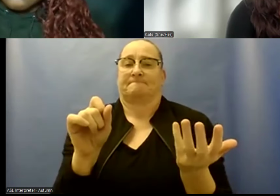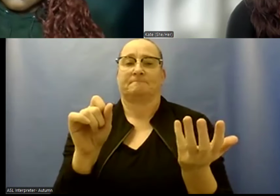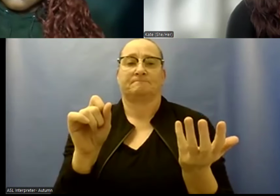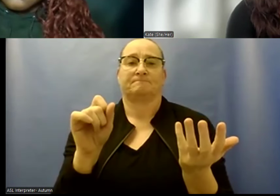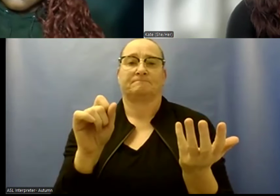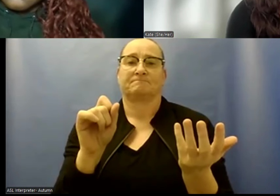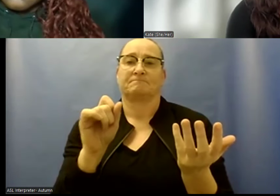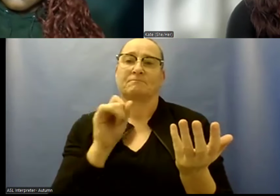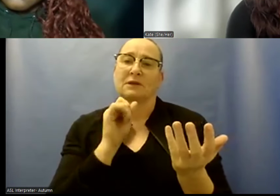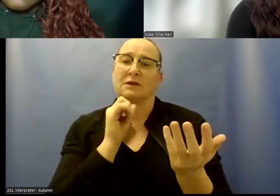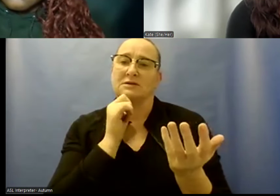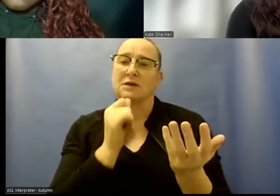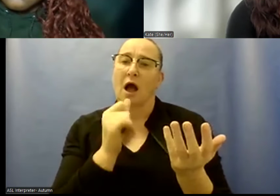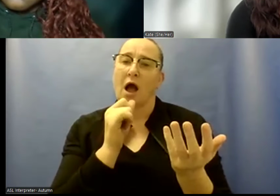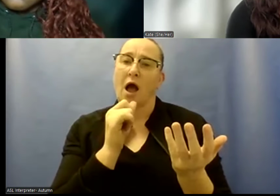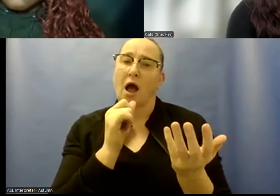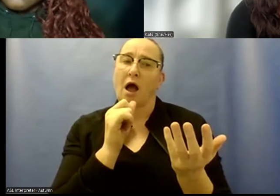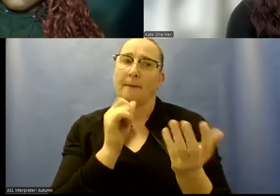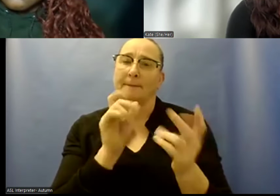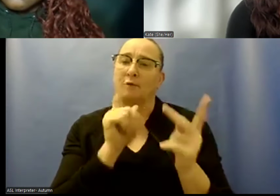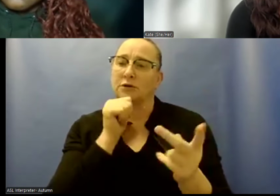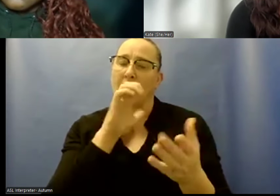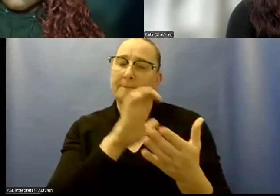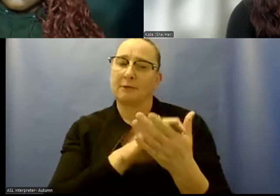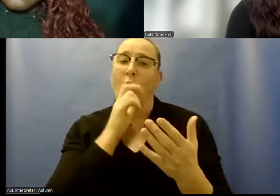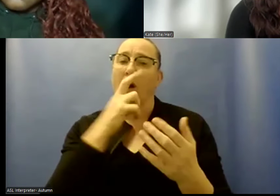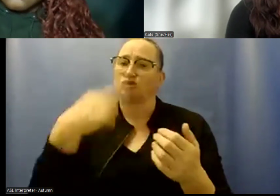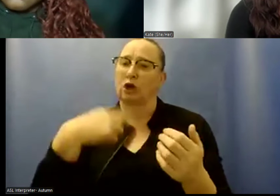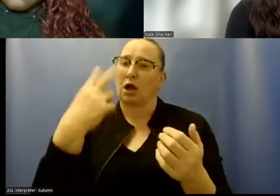not be believed or even judged.